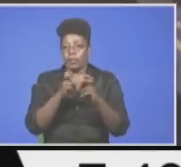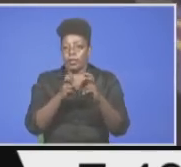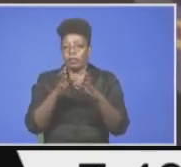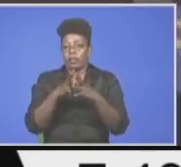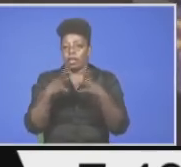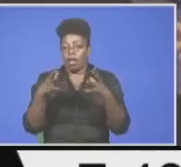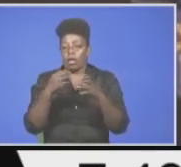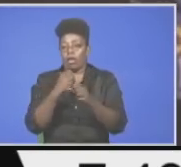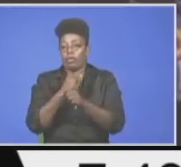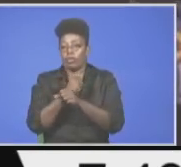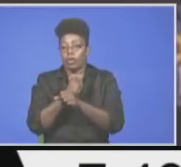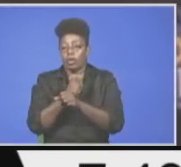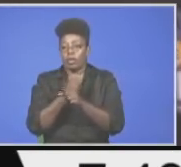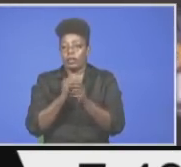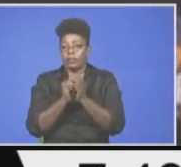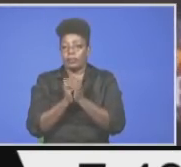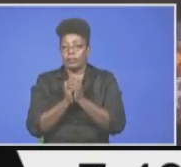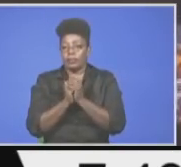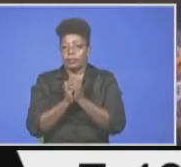work.